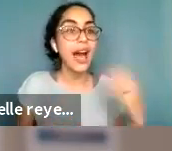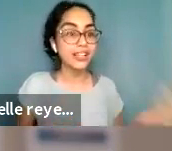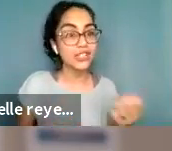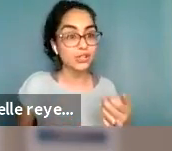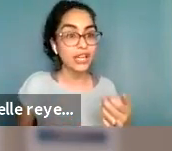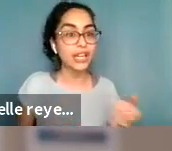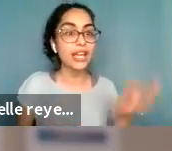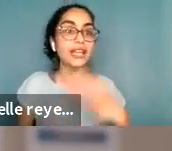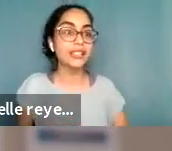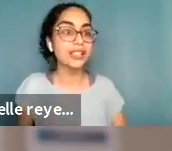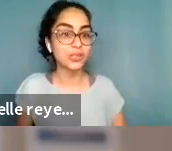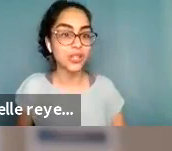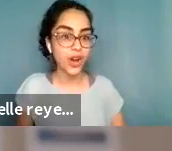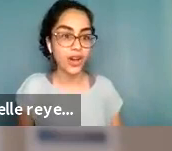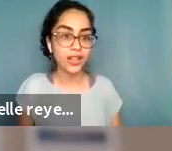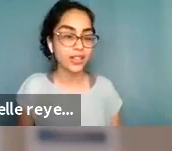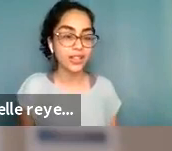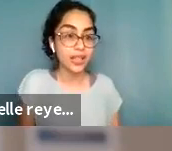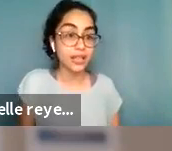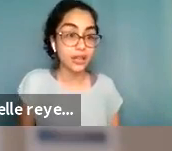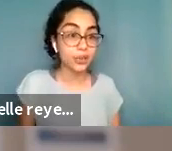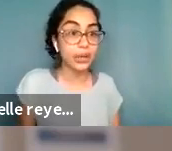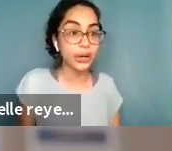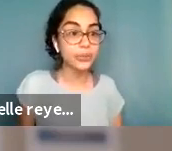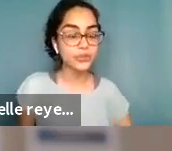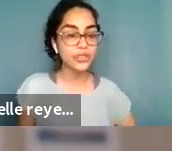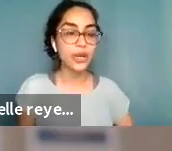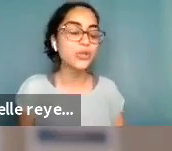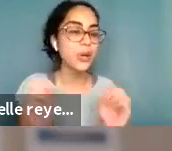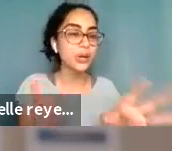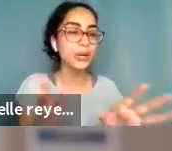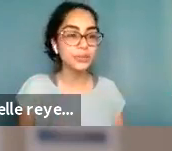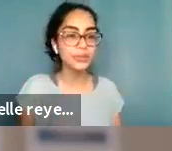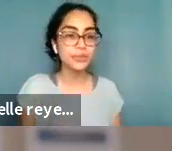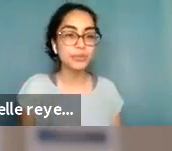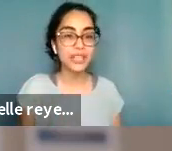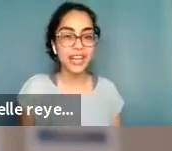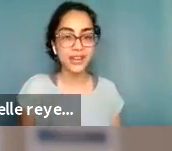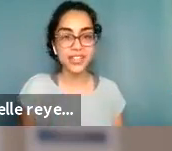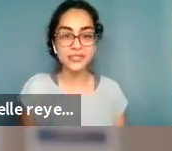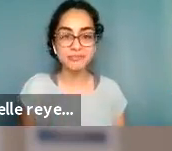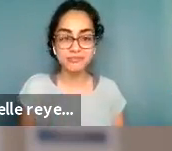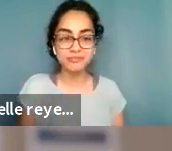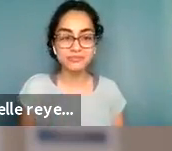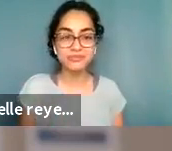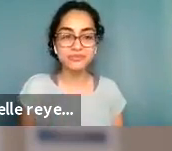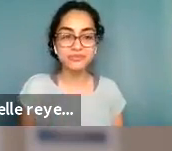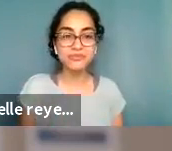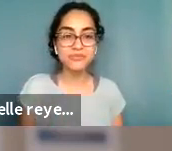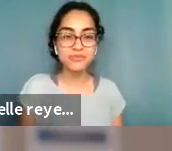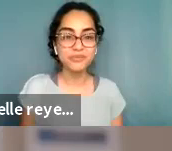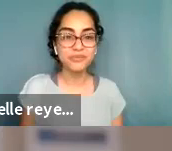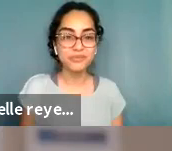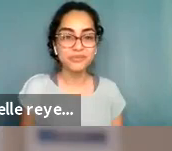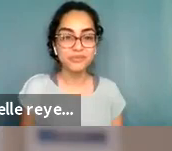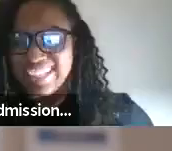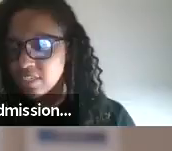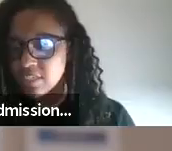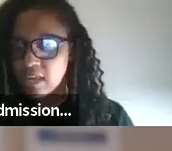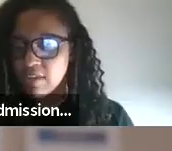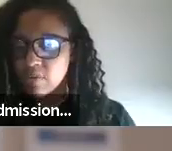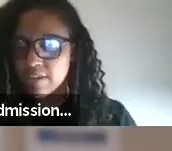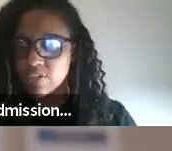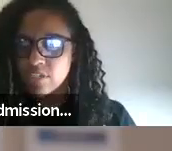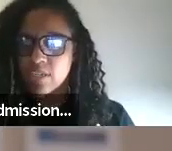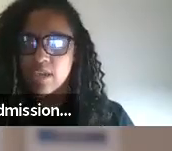us as a student, and it continues on in the career. So I just wanted to put that out there. And I